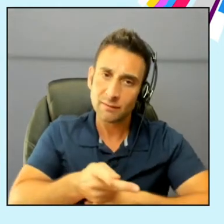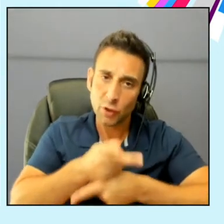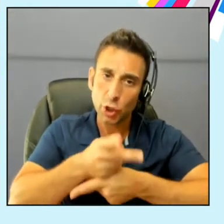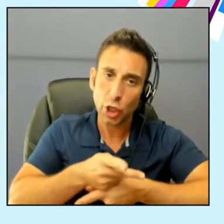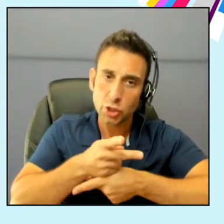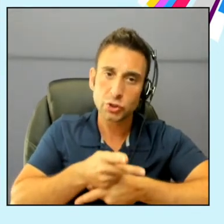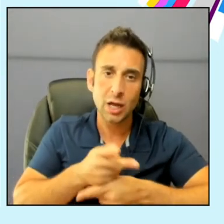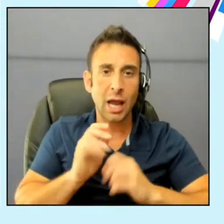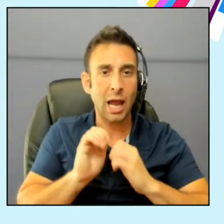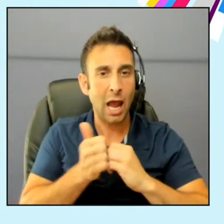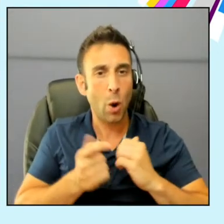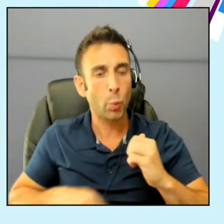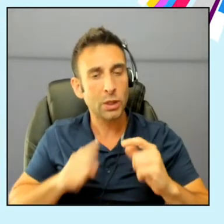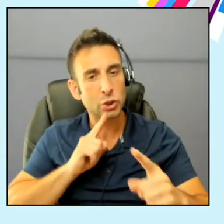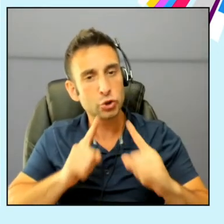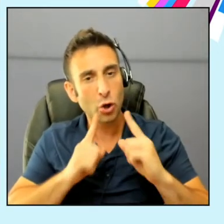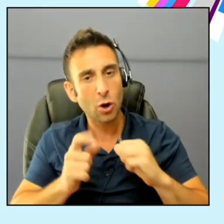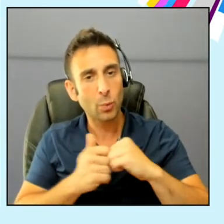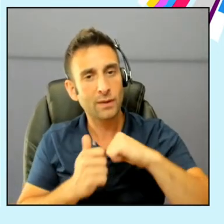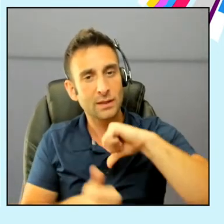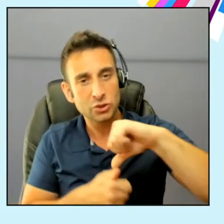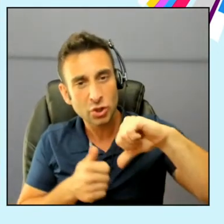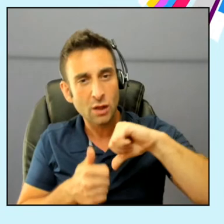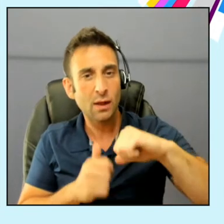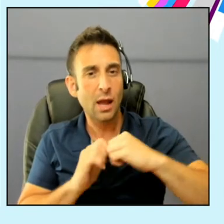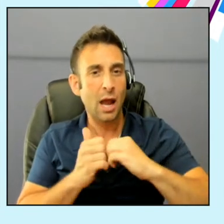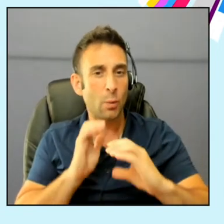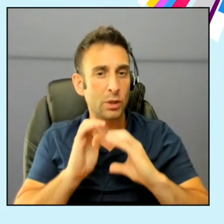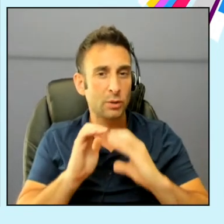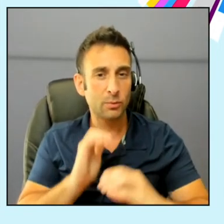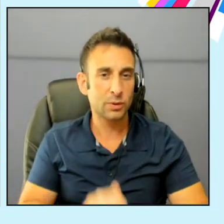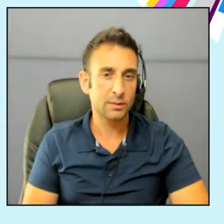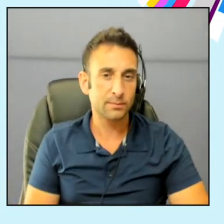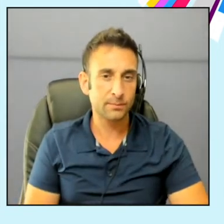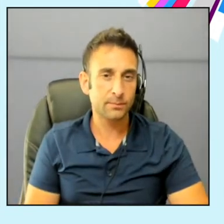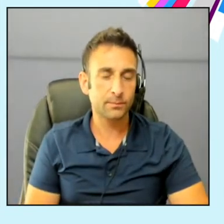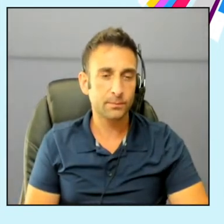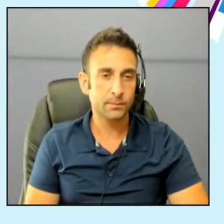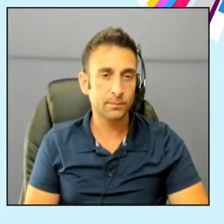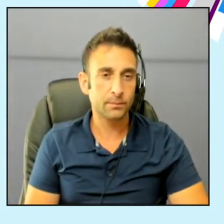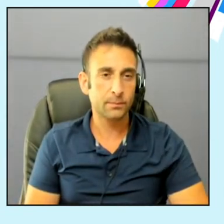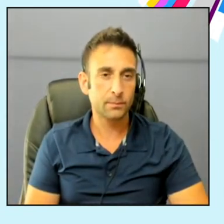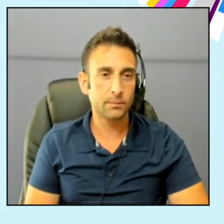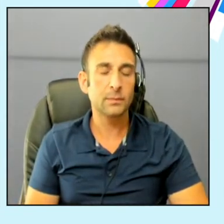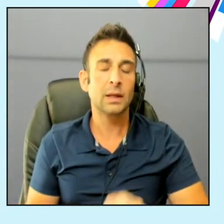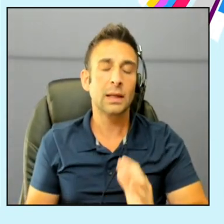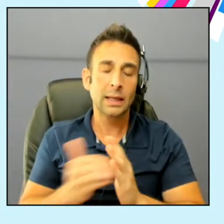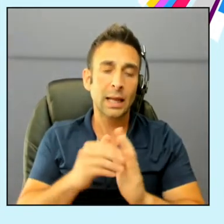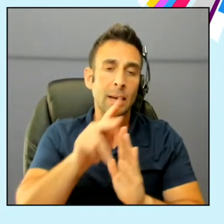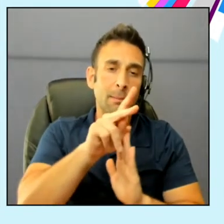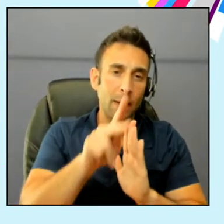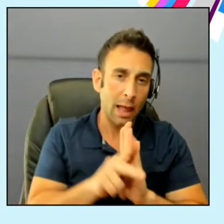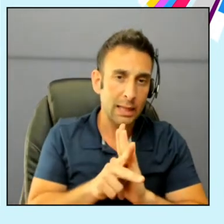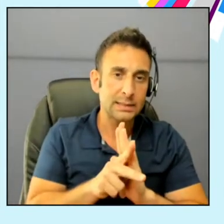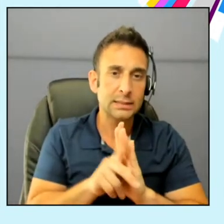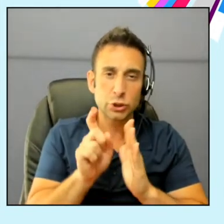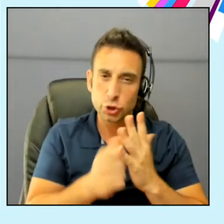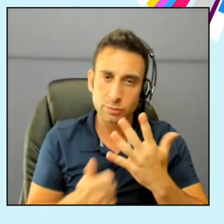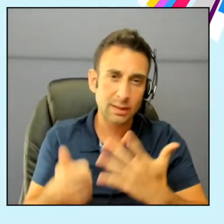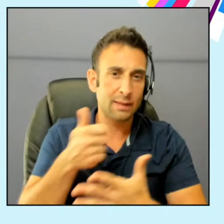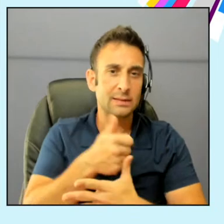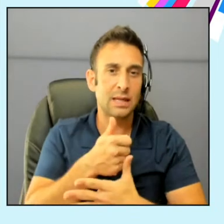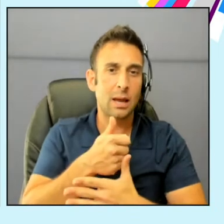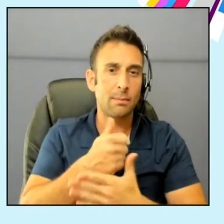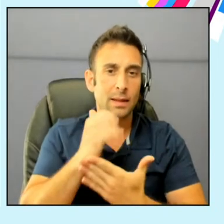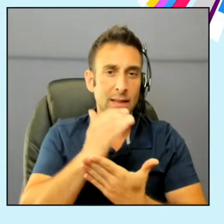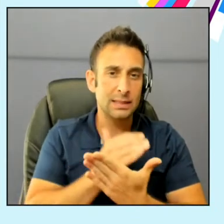talk to others and how we communicate. And again, world peace policy should be at the top of the list, but I wanted to definitely